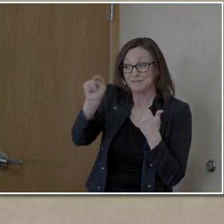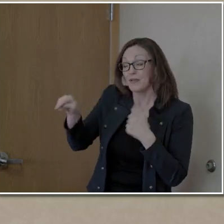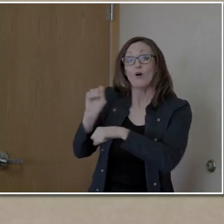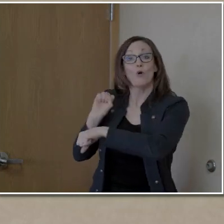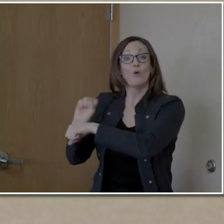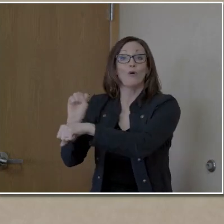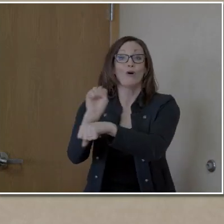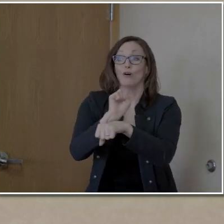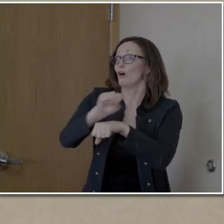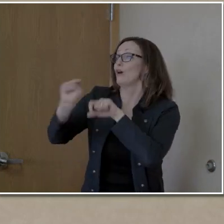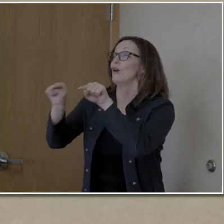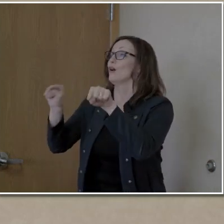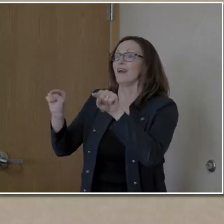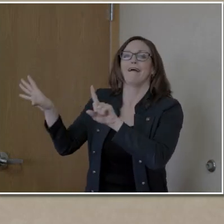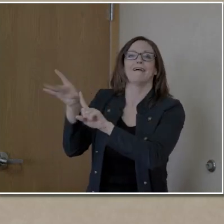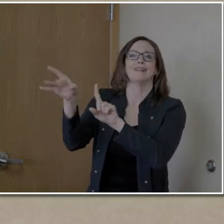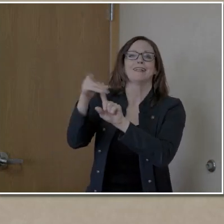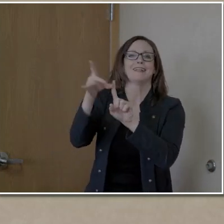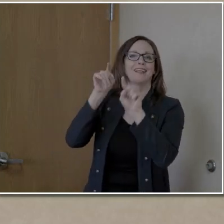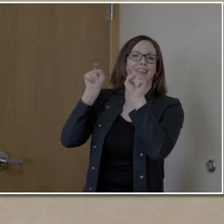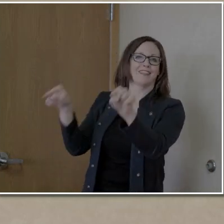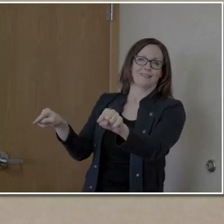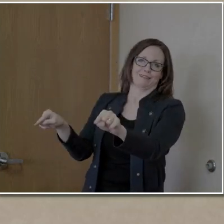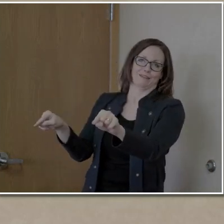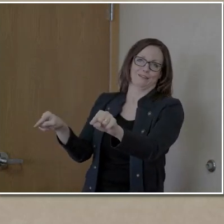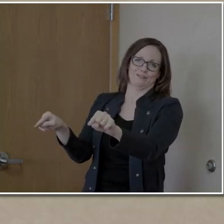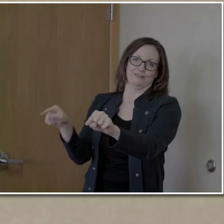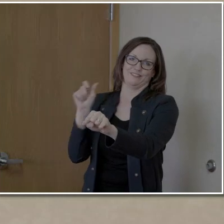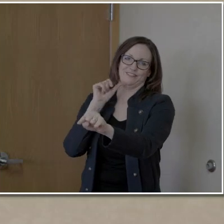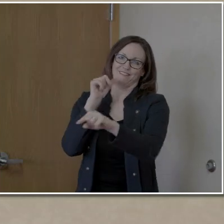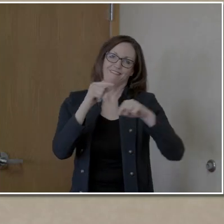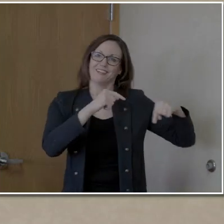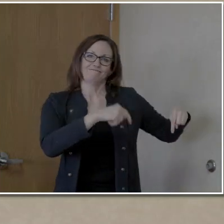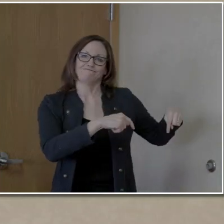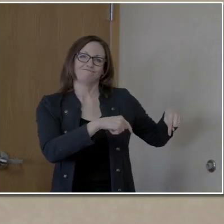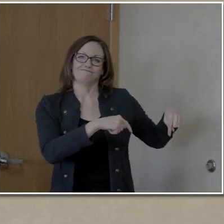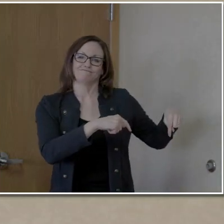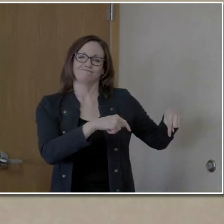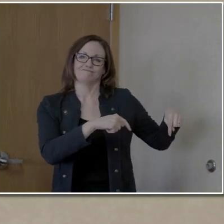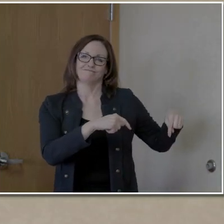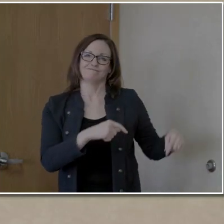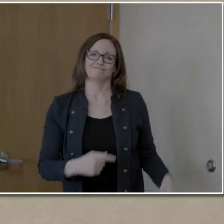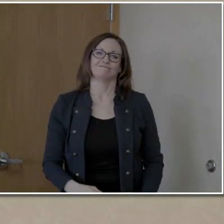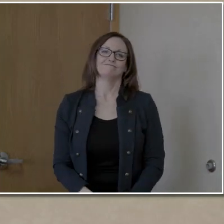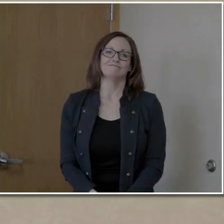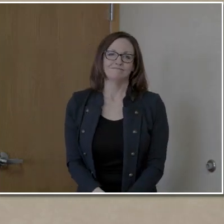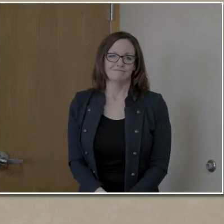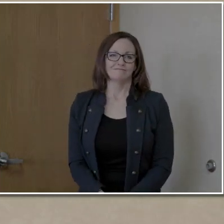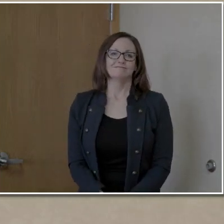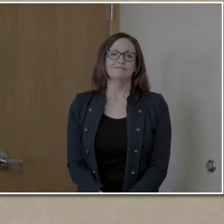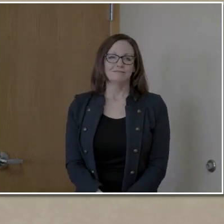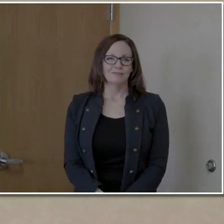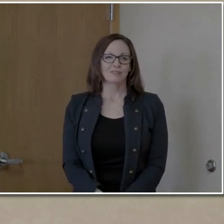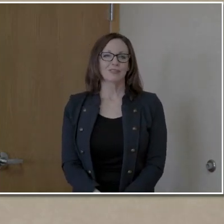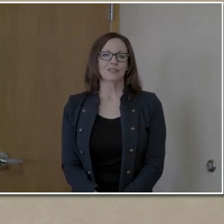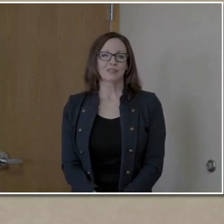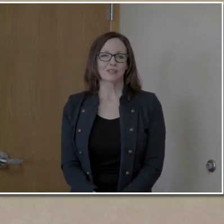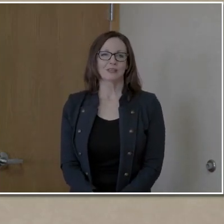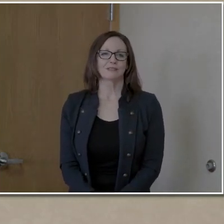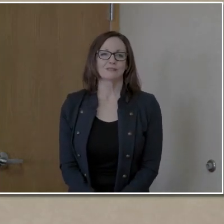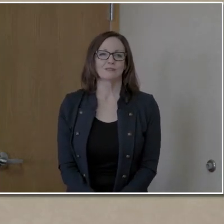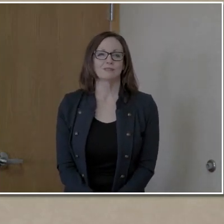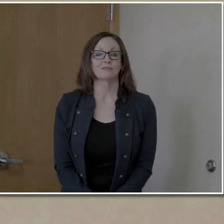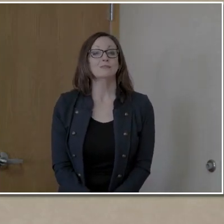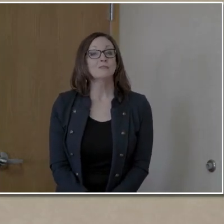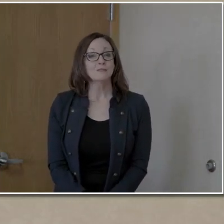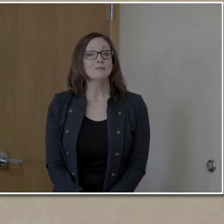first line of defense or line of protection is with their primary health provider. Guard members are state employees